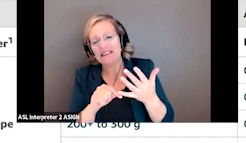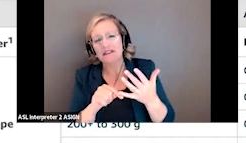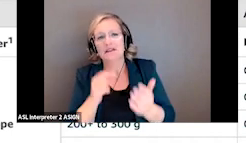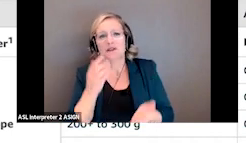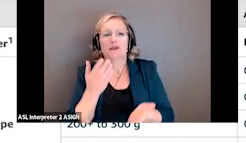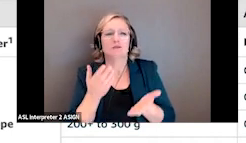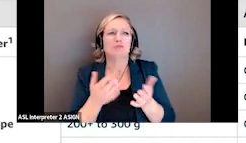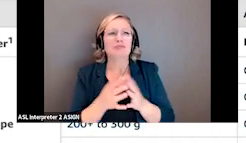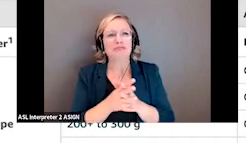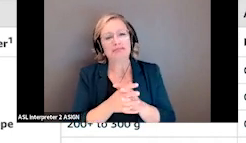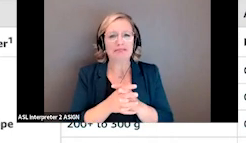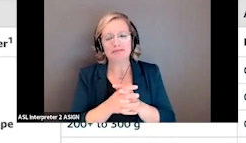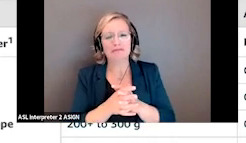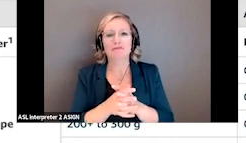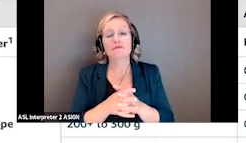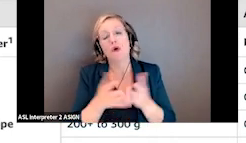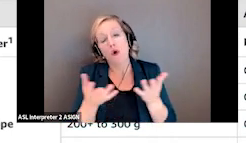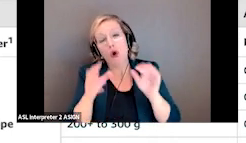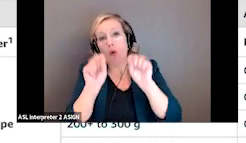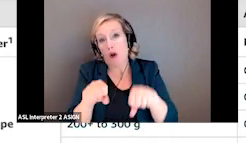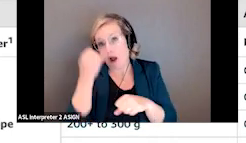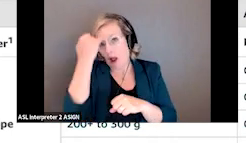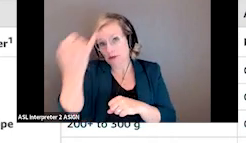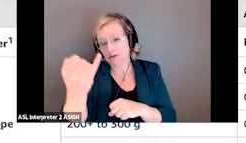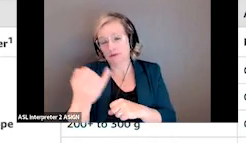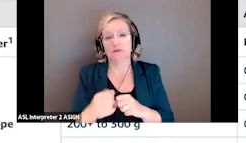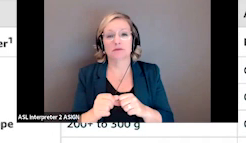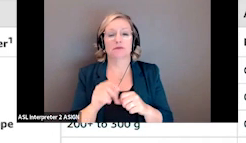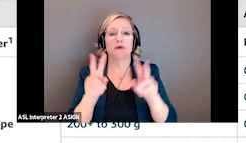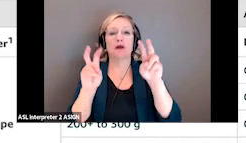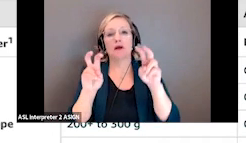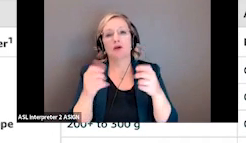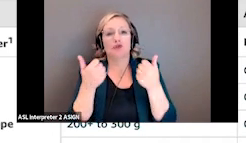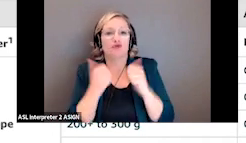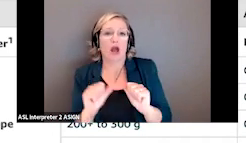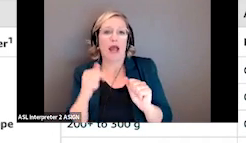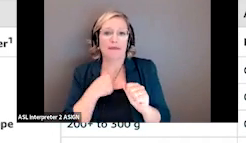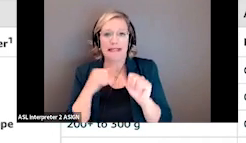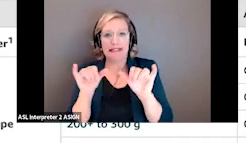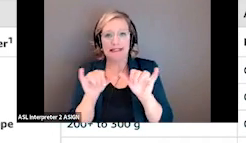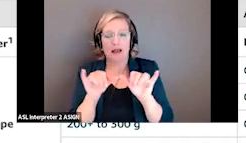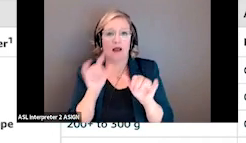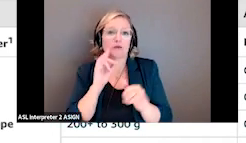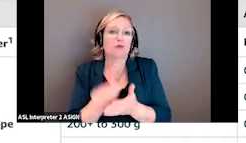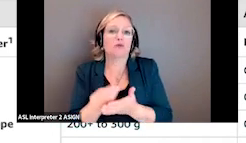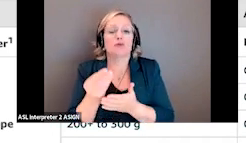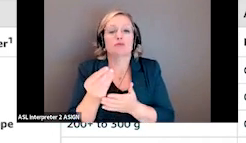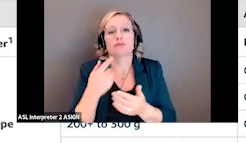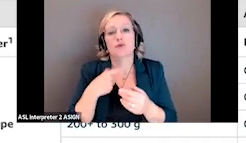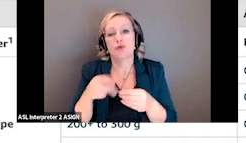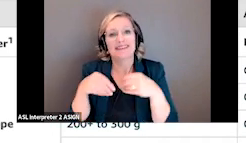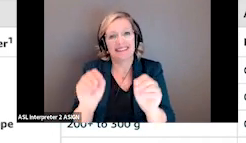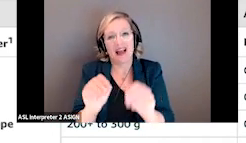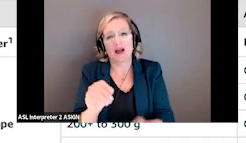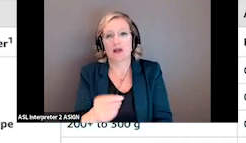try me size of your product that then allows you to get new customers to then buy larger formats,